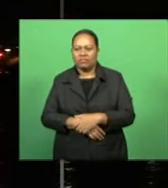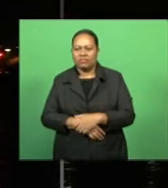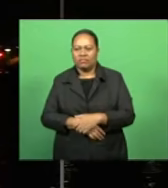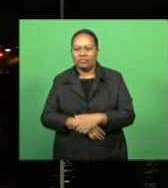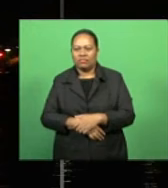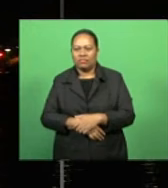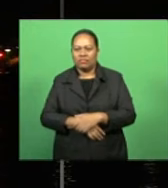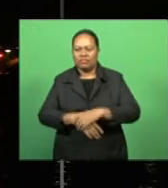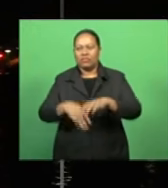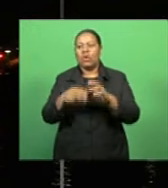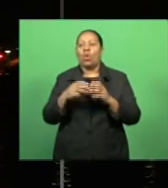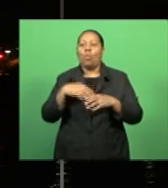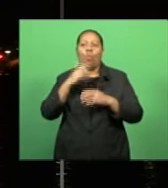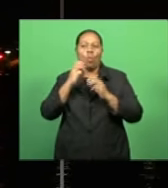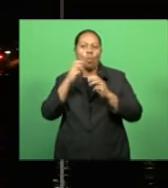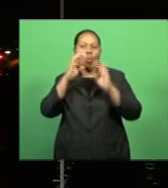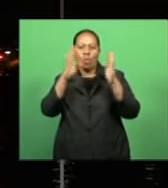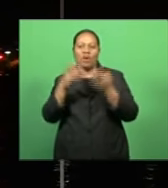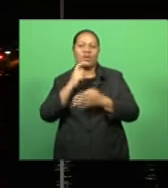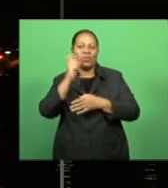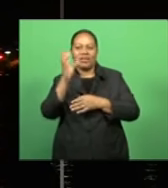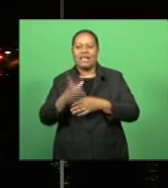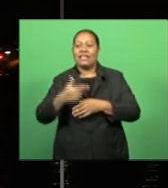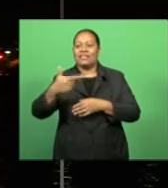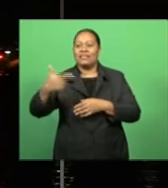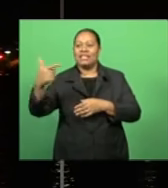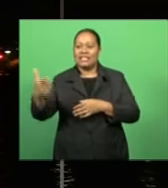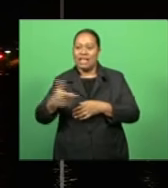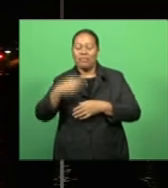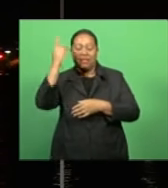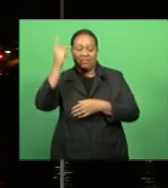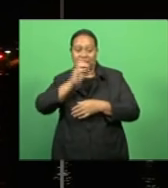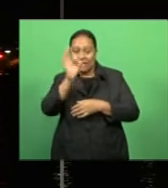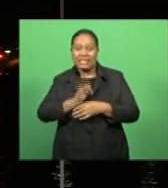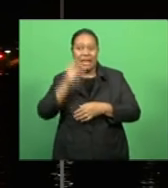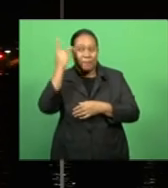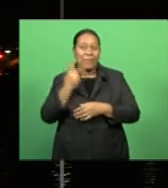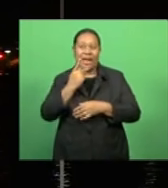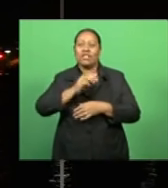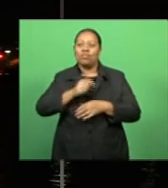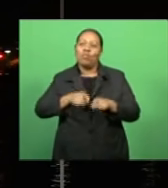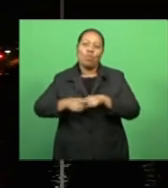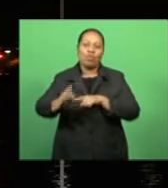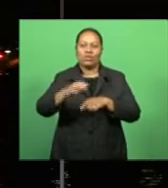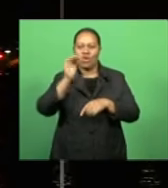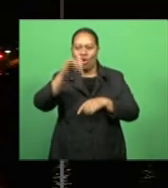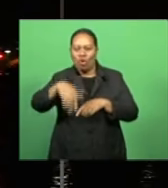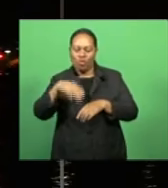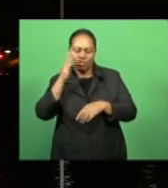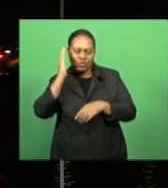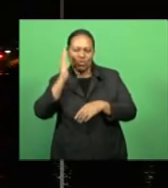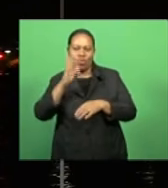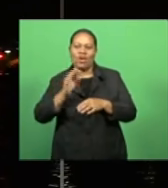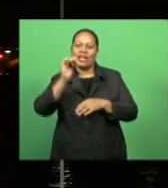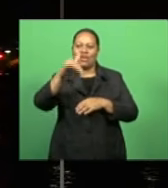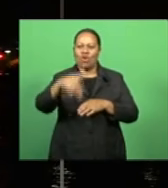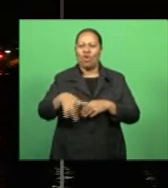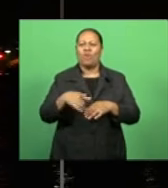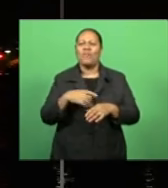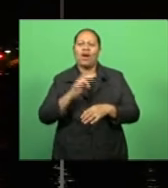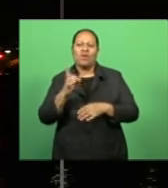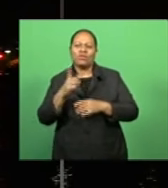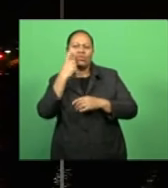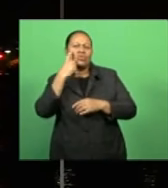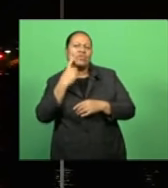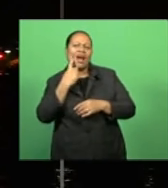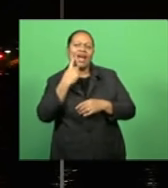In the world of the weird and the wonderful, 77% of parents at home with school-age kids think educators deserve a raise after trying to